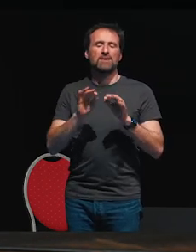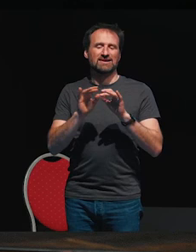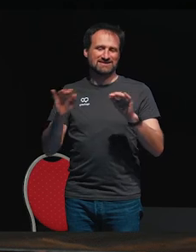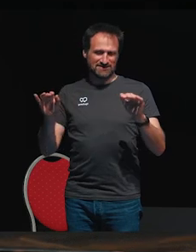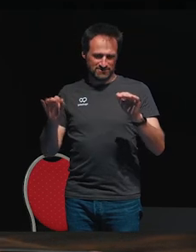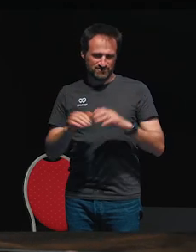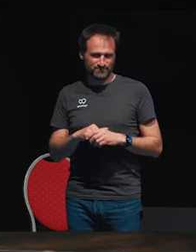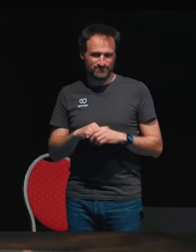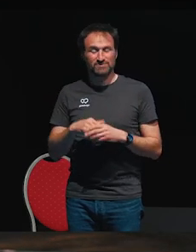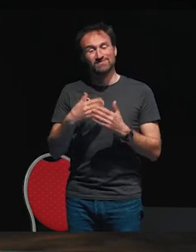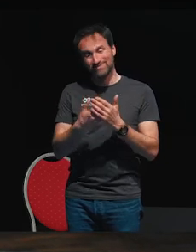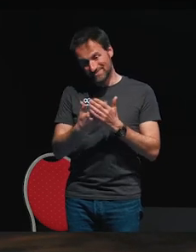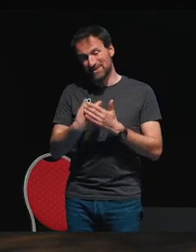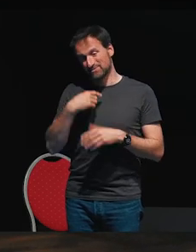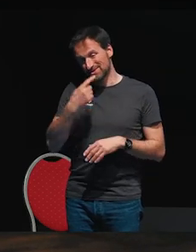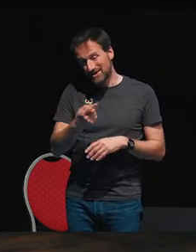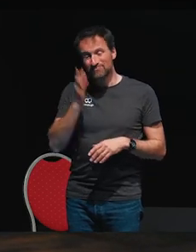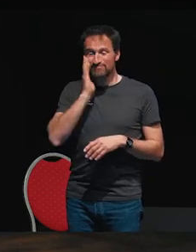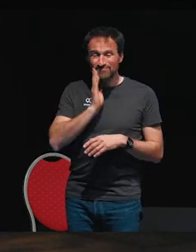store data normalized.